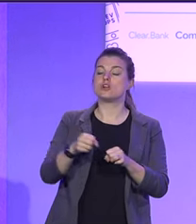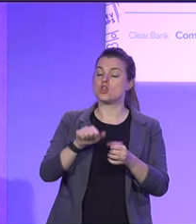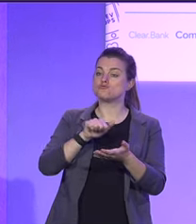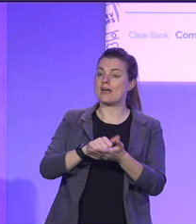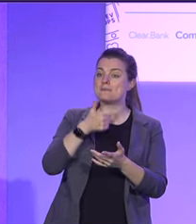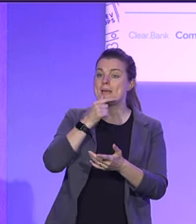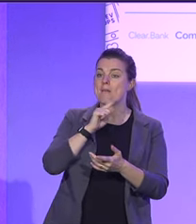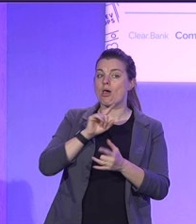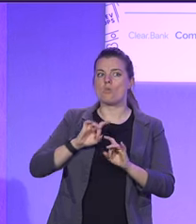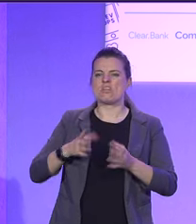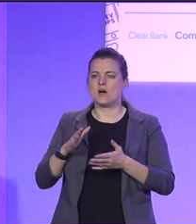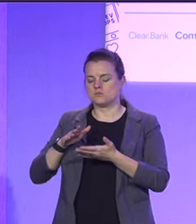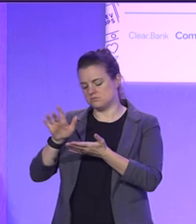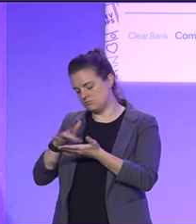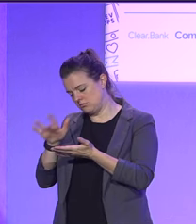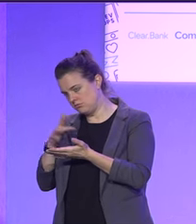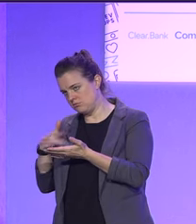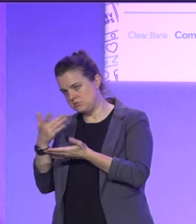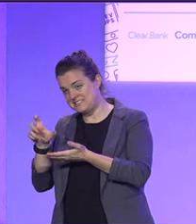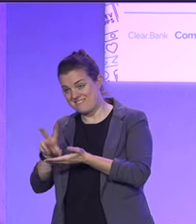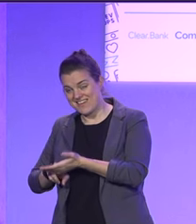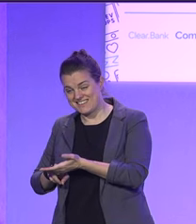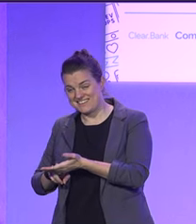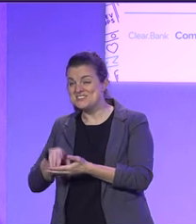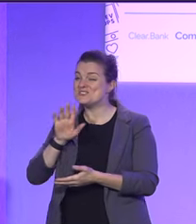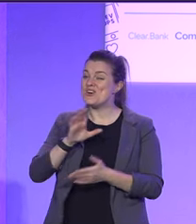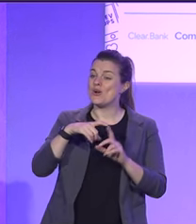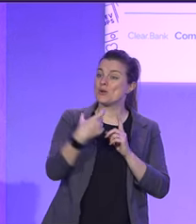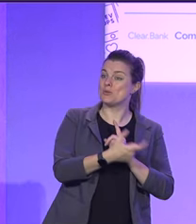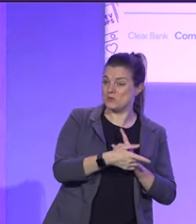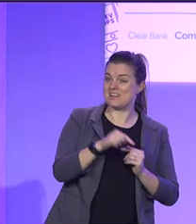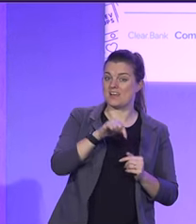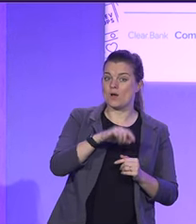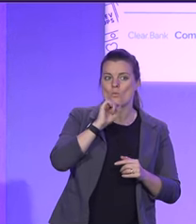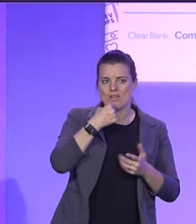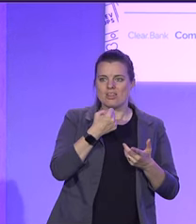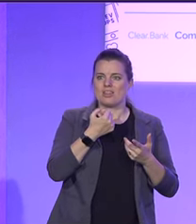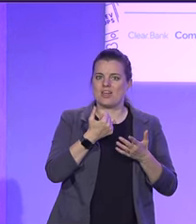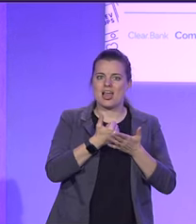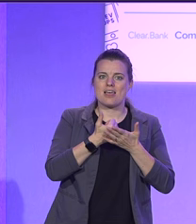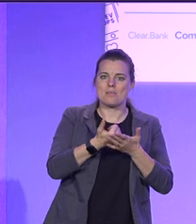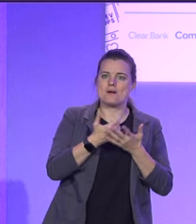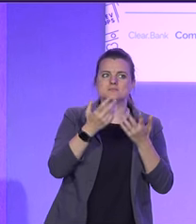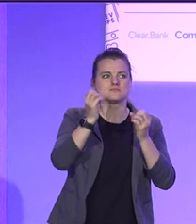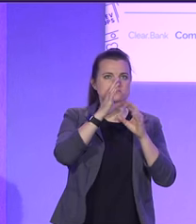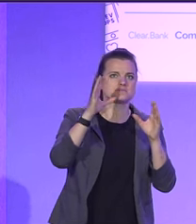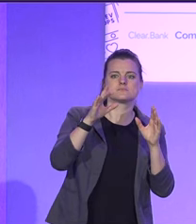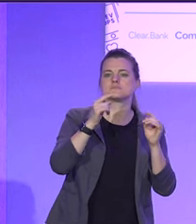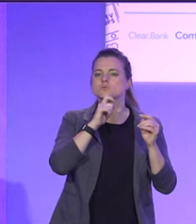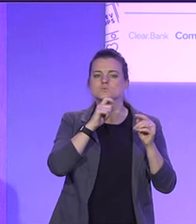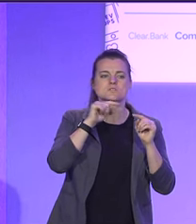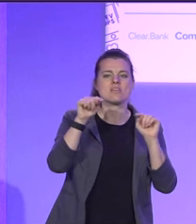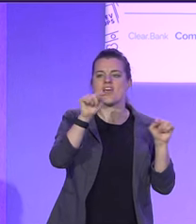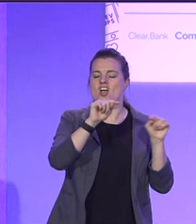that we're passionate about, work on projects together, and chances are when that hiring manager is actually looking for someone, they will turn to you and go,